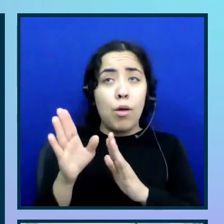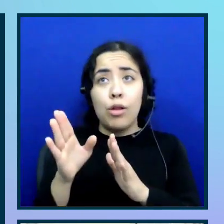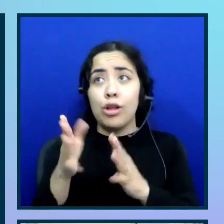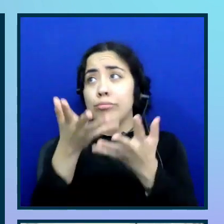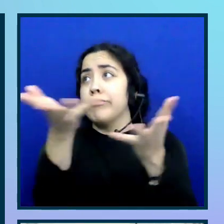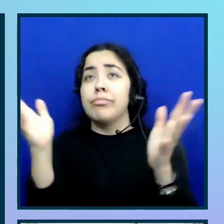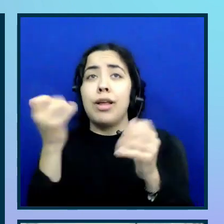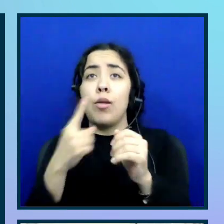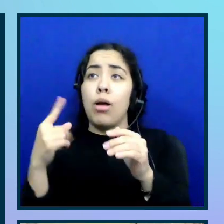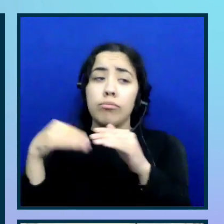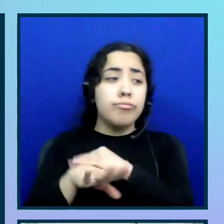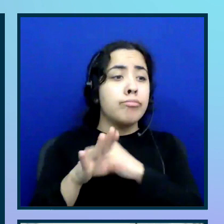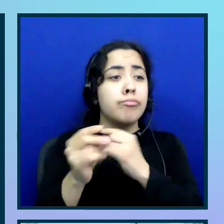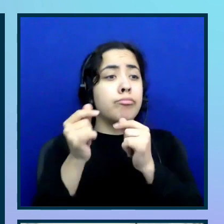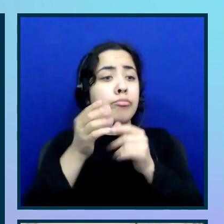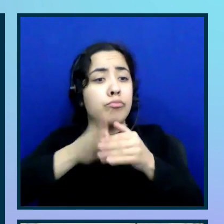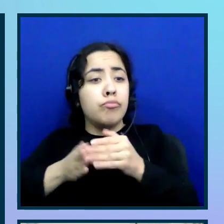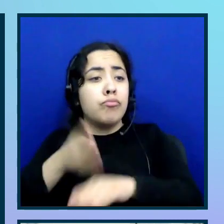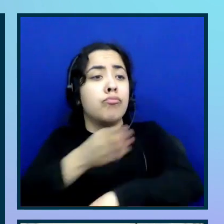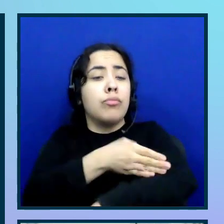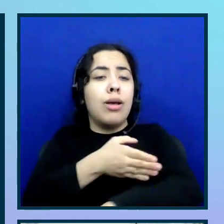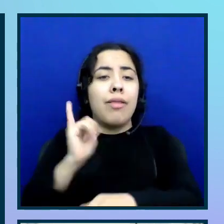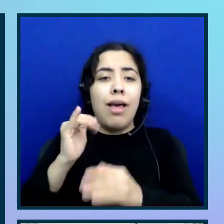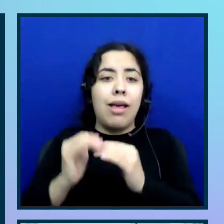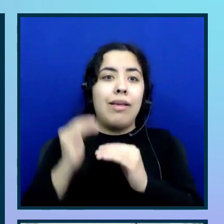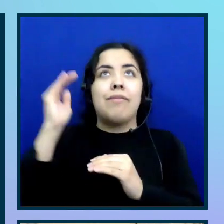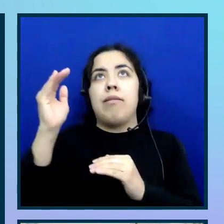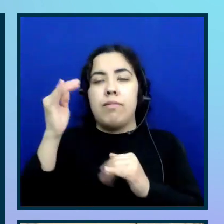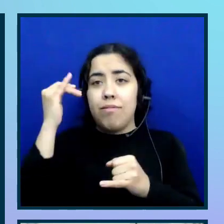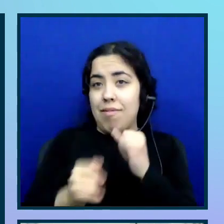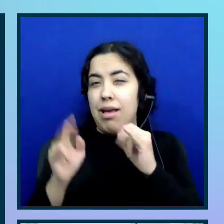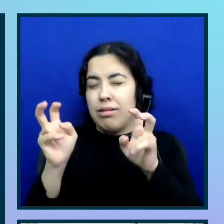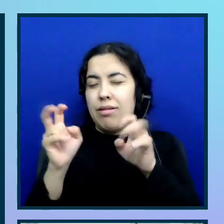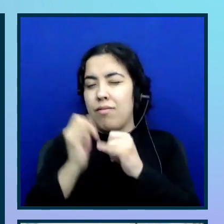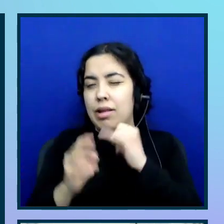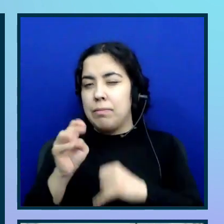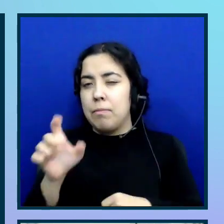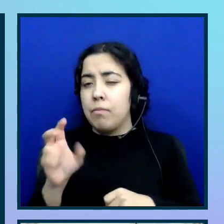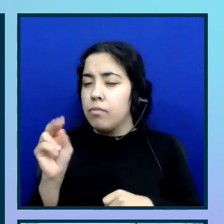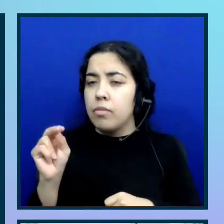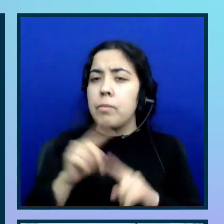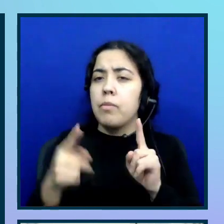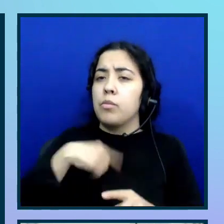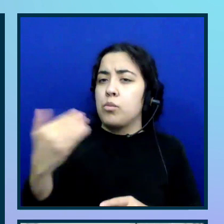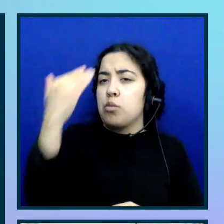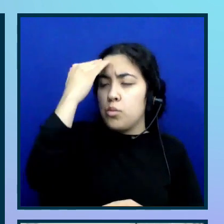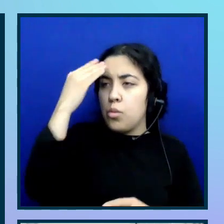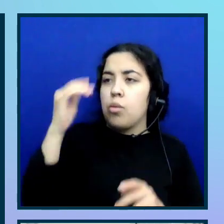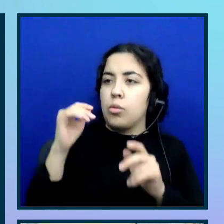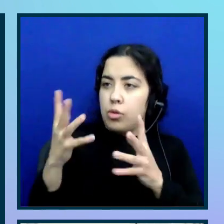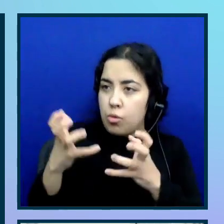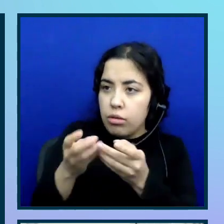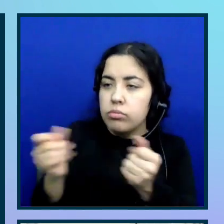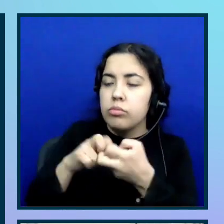to come in and be able to do this advanced last mile. But know that we continue to want to